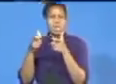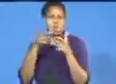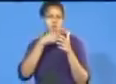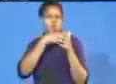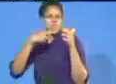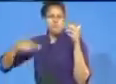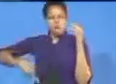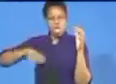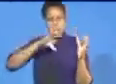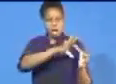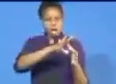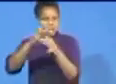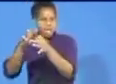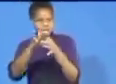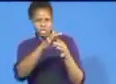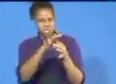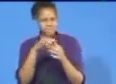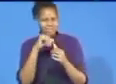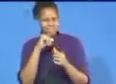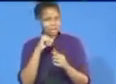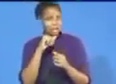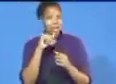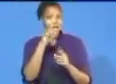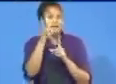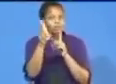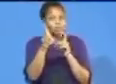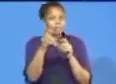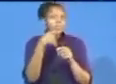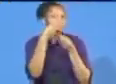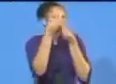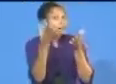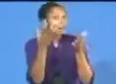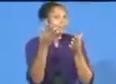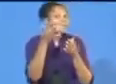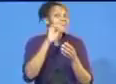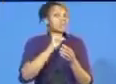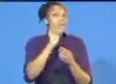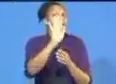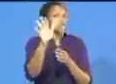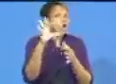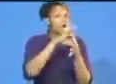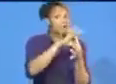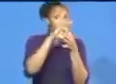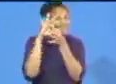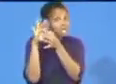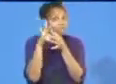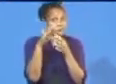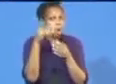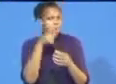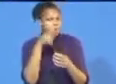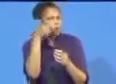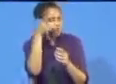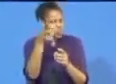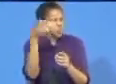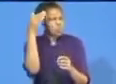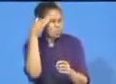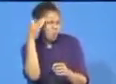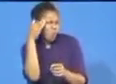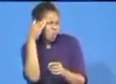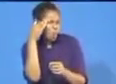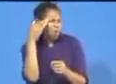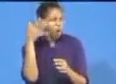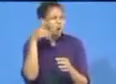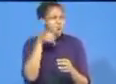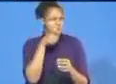talk with you? Can I talk with you? It ain't your connection that gonna fix it. It's God's connection. It's not your connection with who you think or who